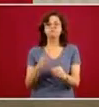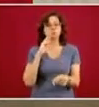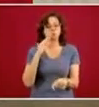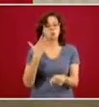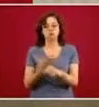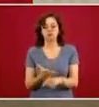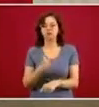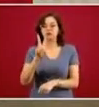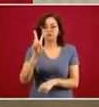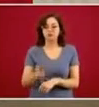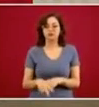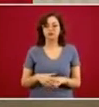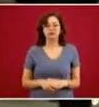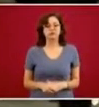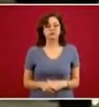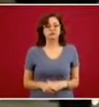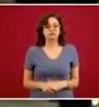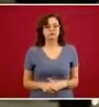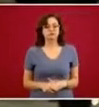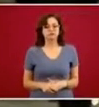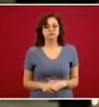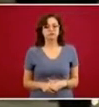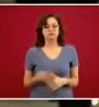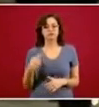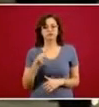by each of them.